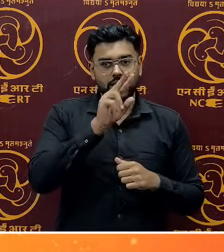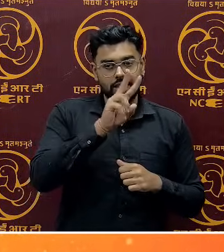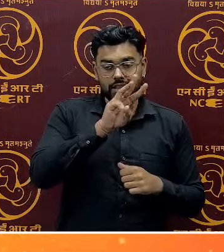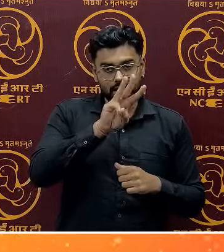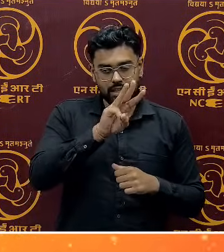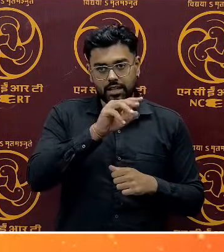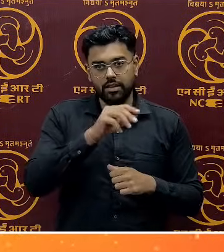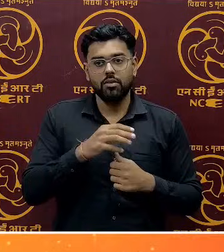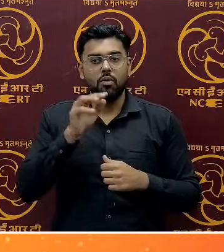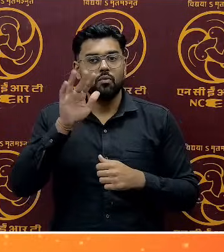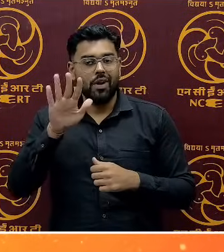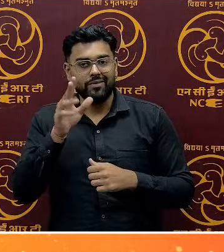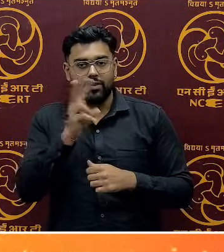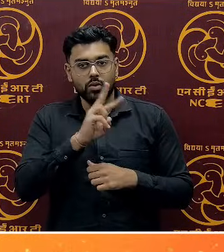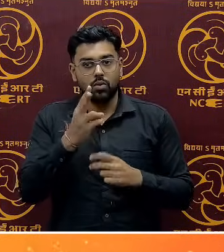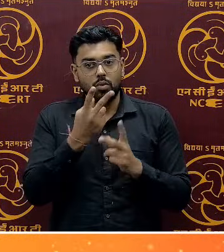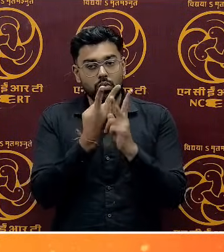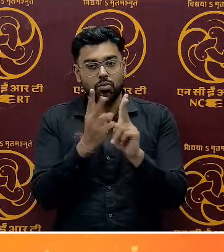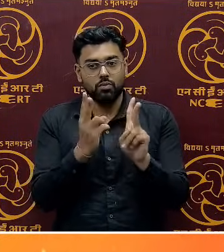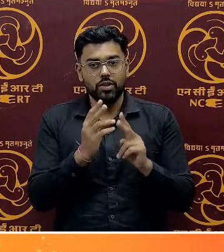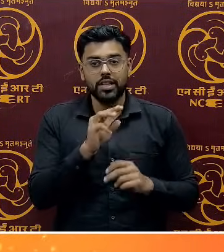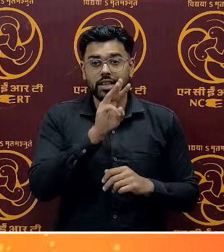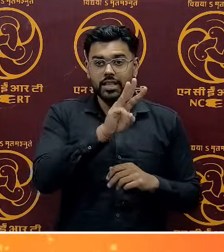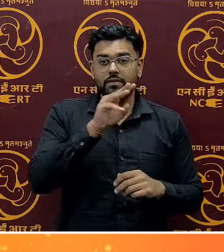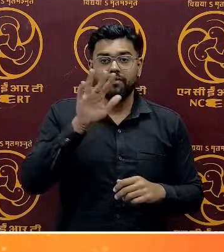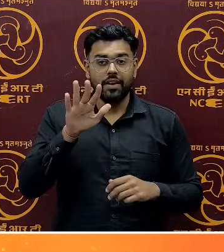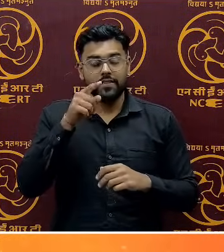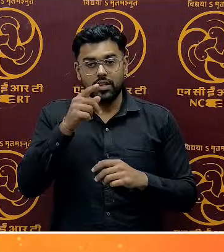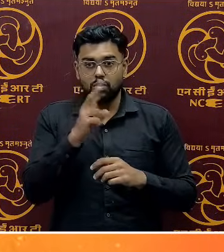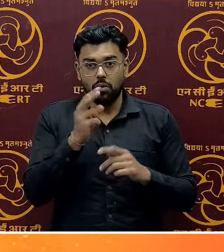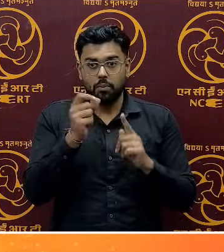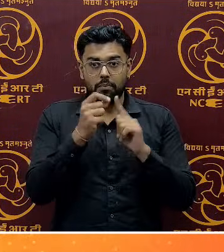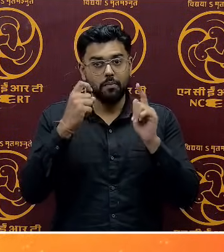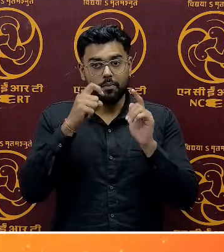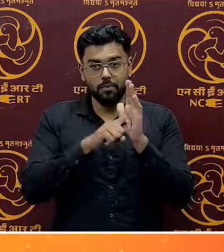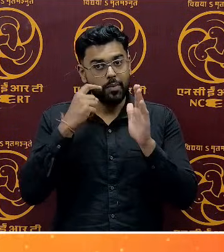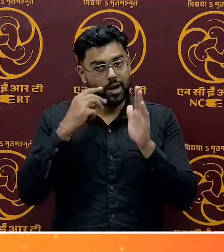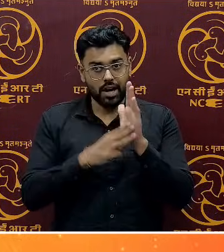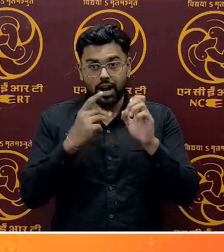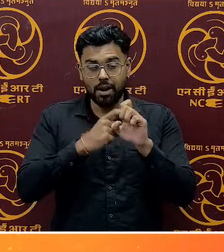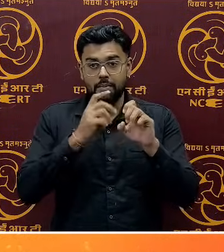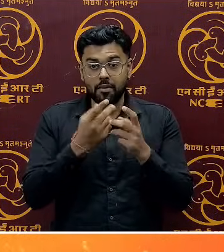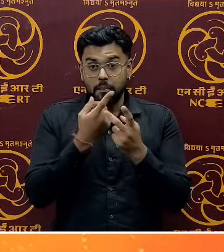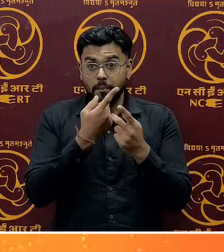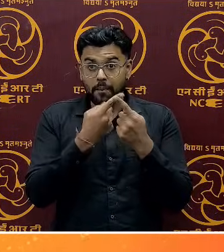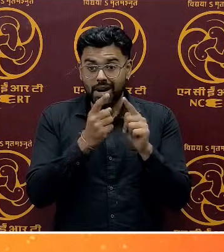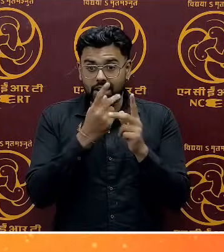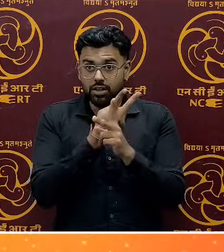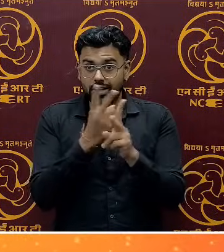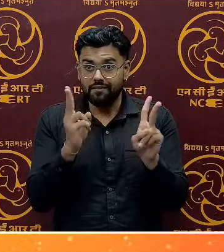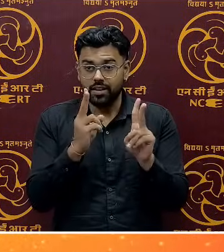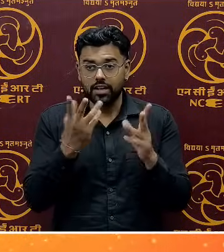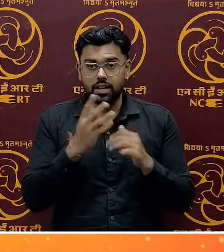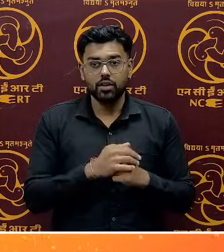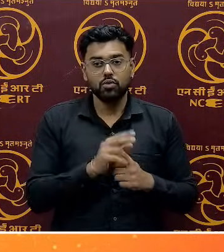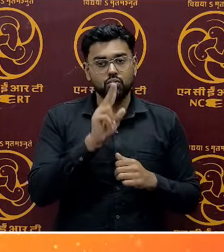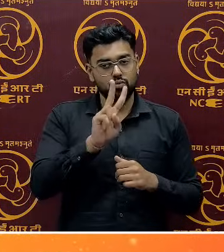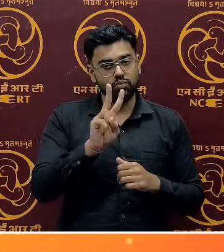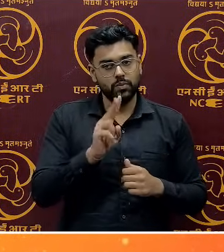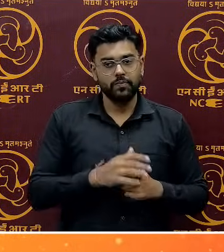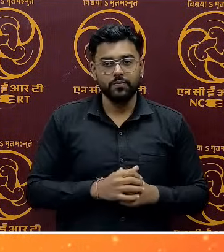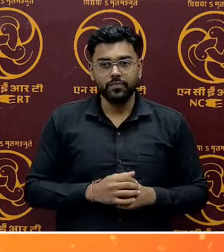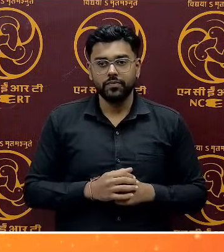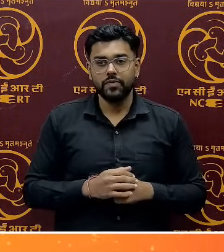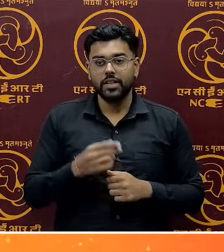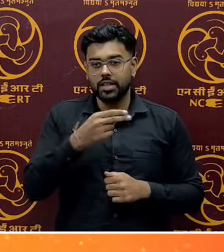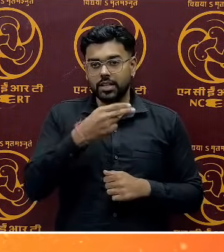5 are twin primes. You understood 3 and 5 both are prime numbers and the difference between 3 and 5 is 2. Yeah. So, they are named